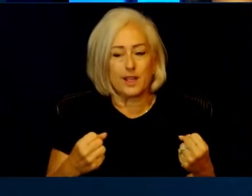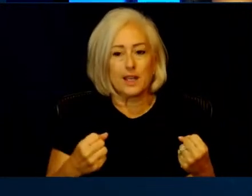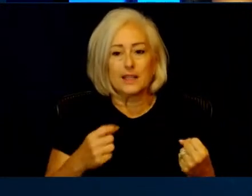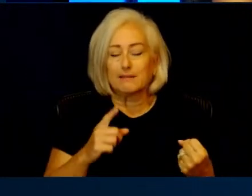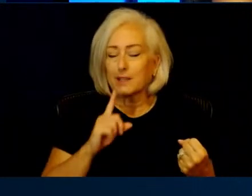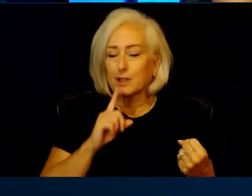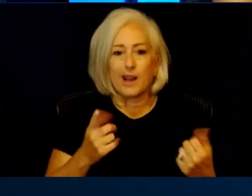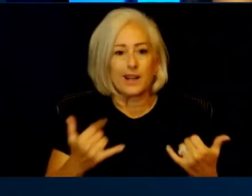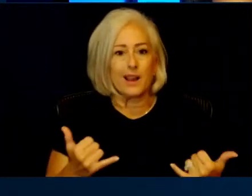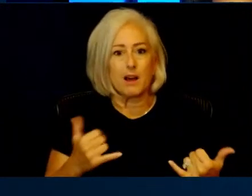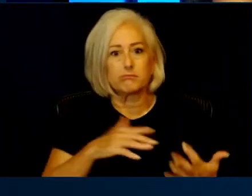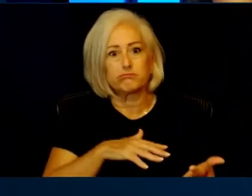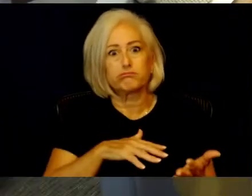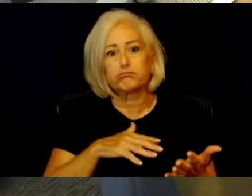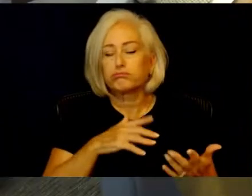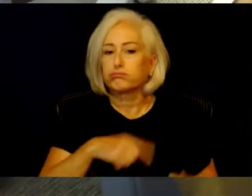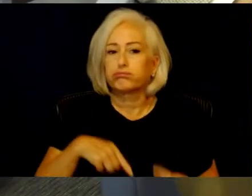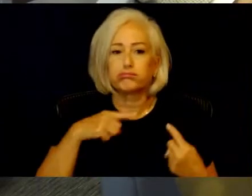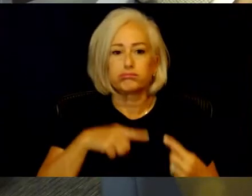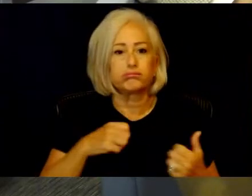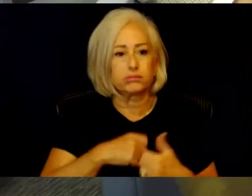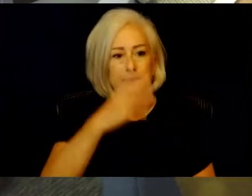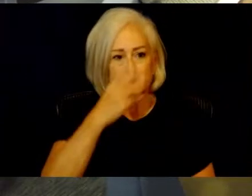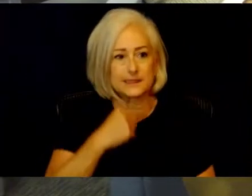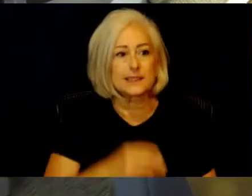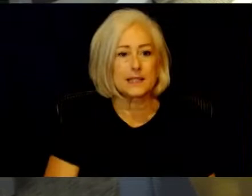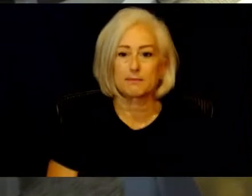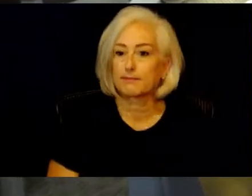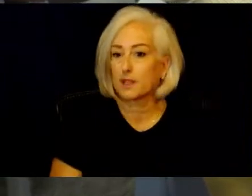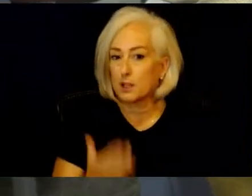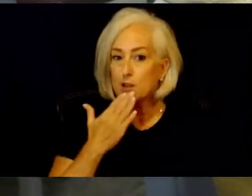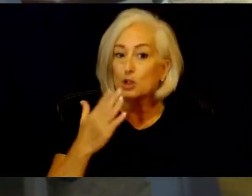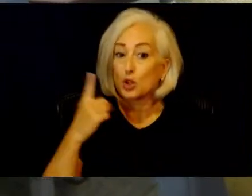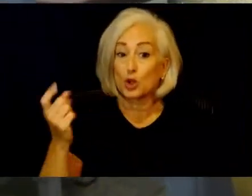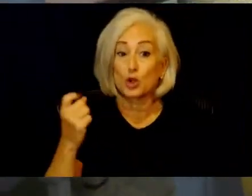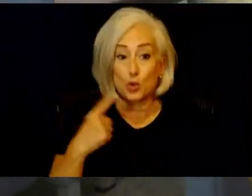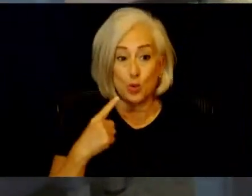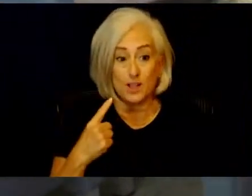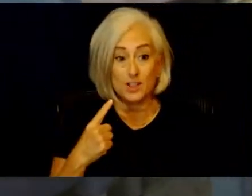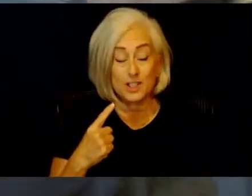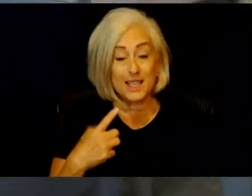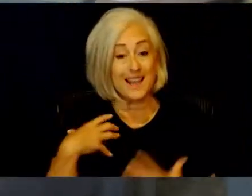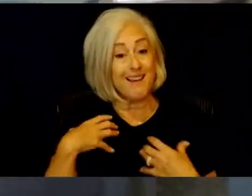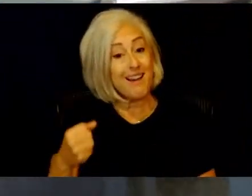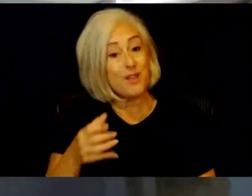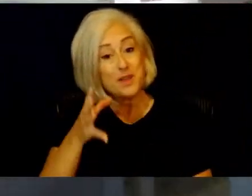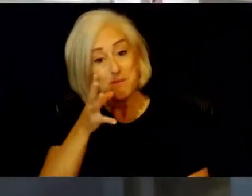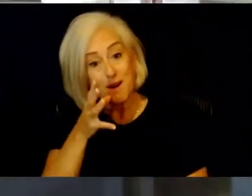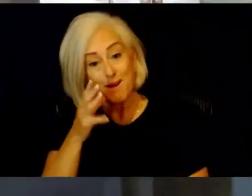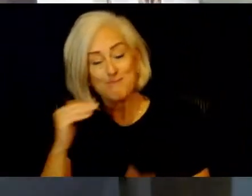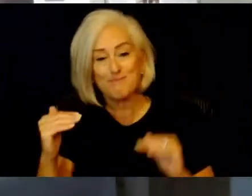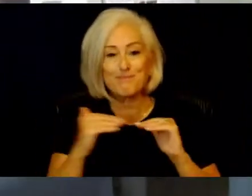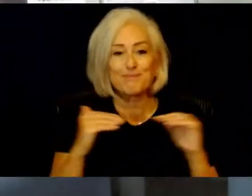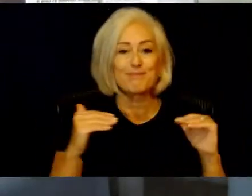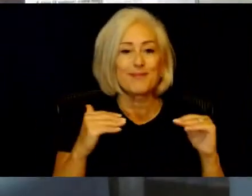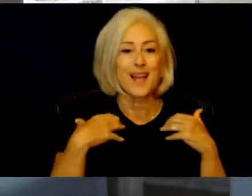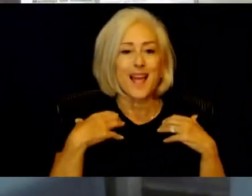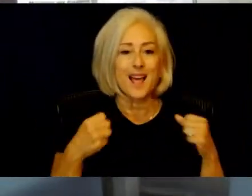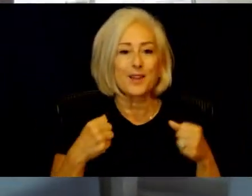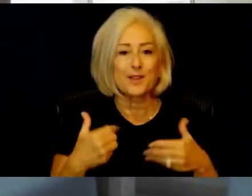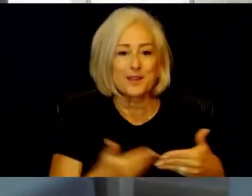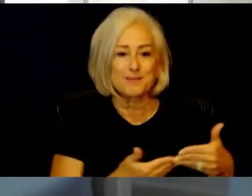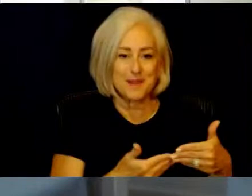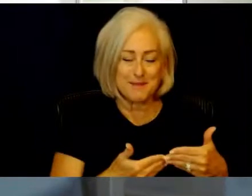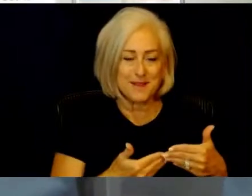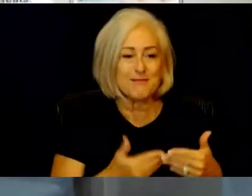Yeah, that's fine. I just know sometimes that's a good question. Healthy mom means healthy baby. Yes, and we invariably see